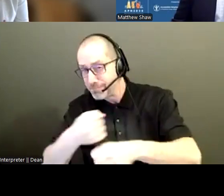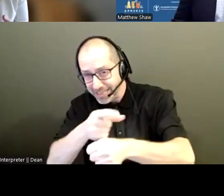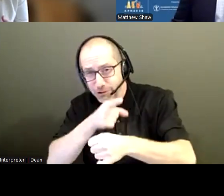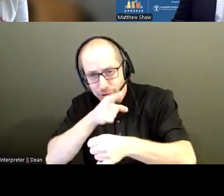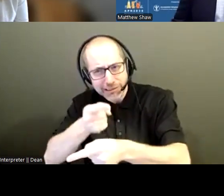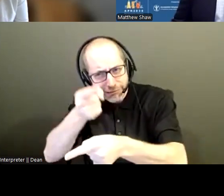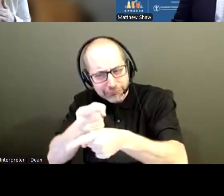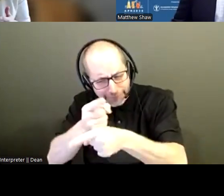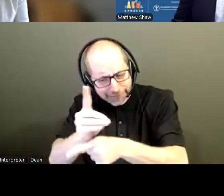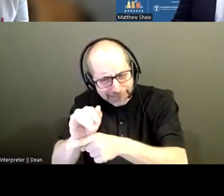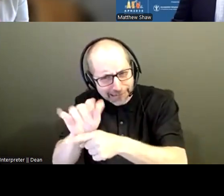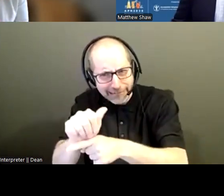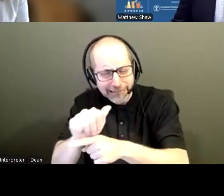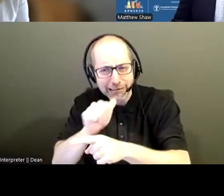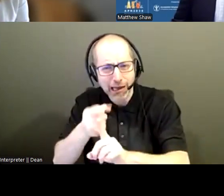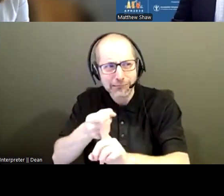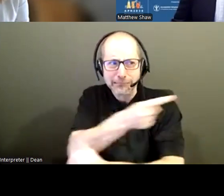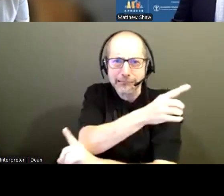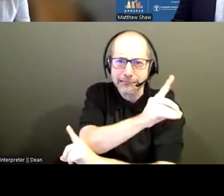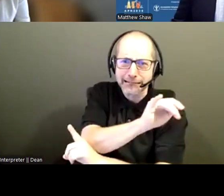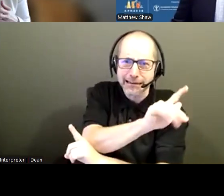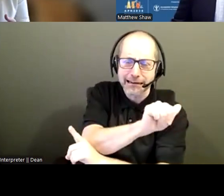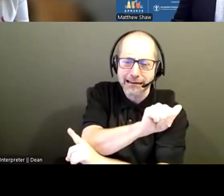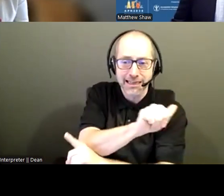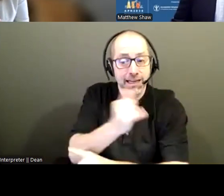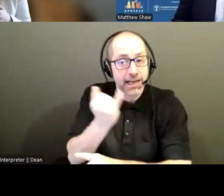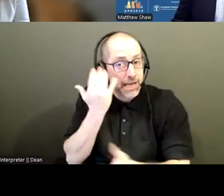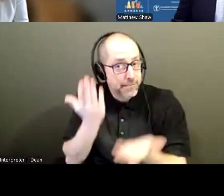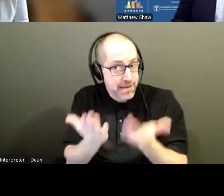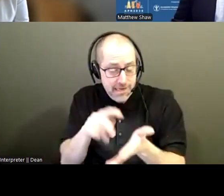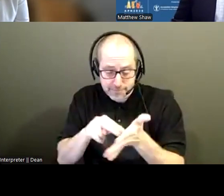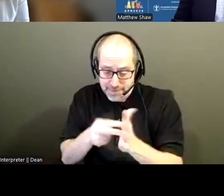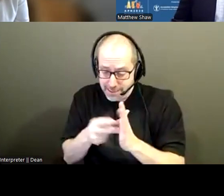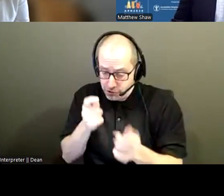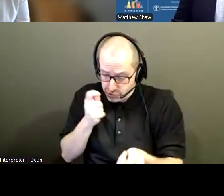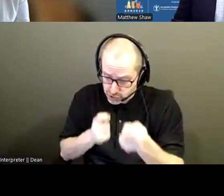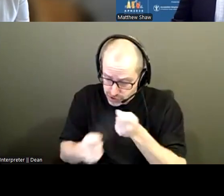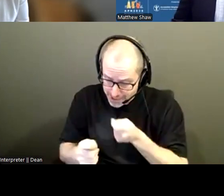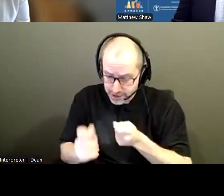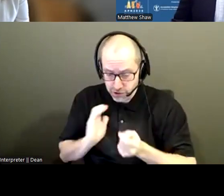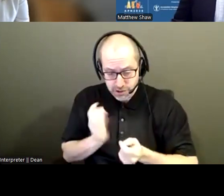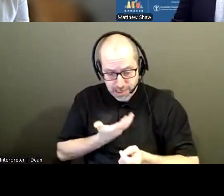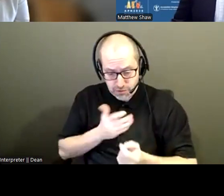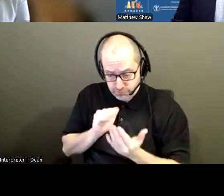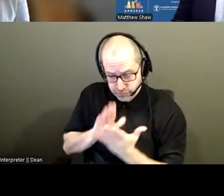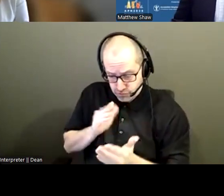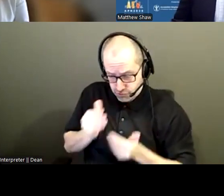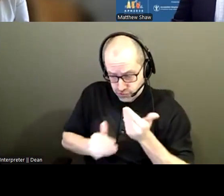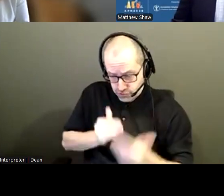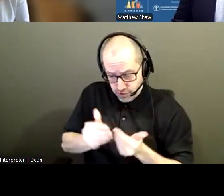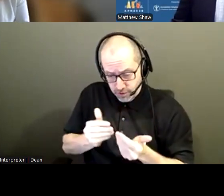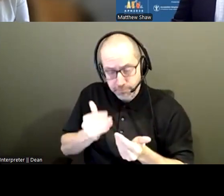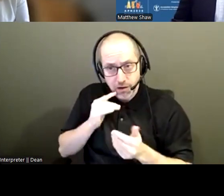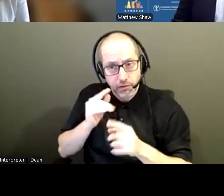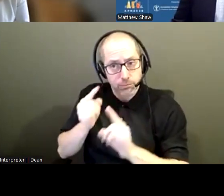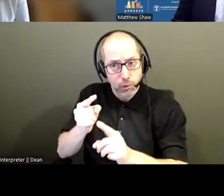thing now, even if that means changing, Mhm. and shifting what we're doing in order to set us up